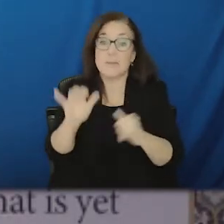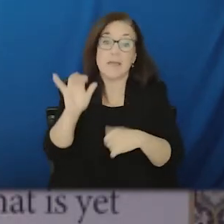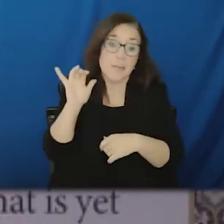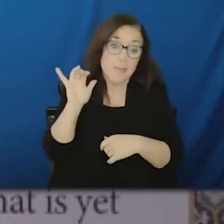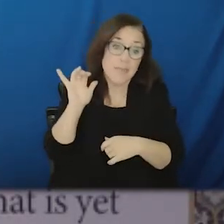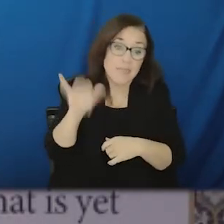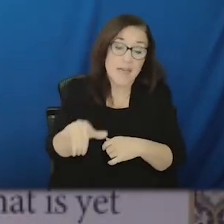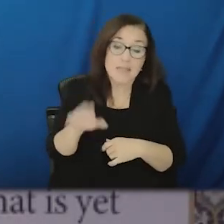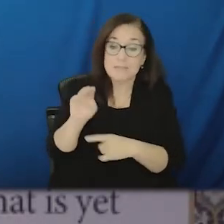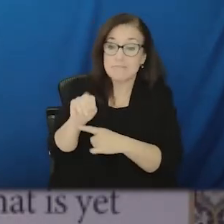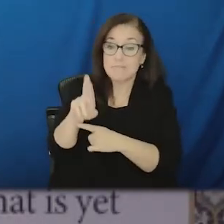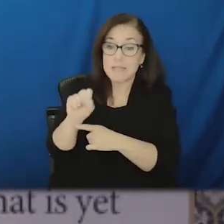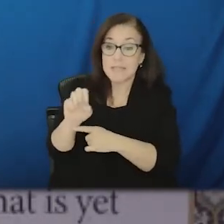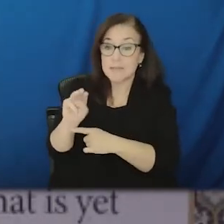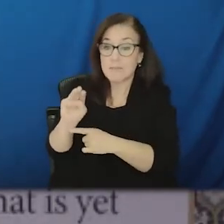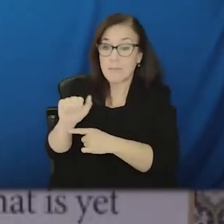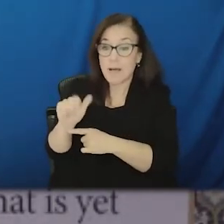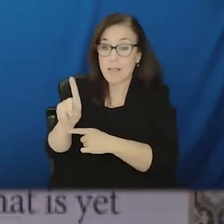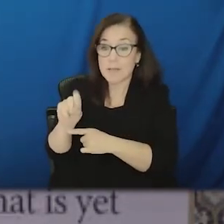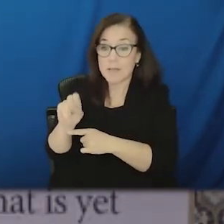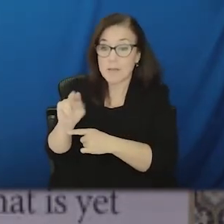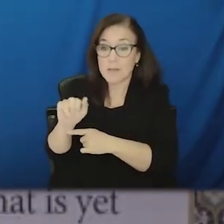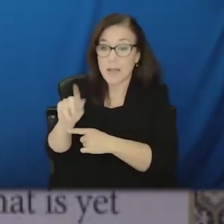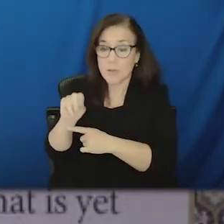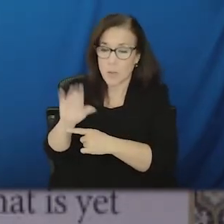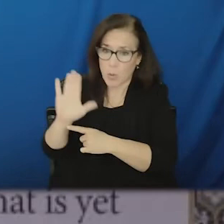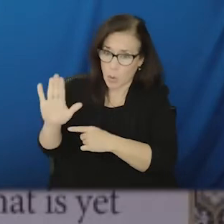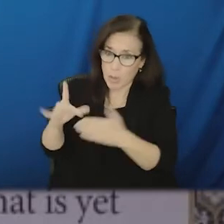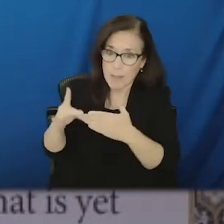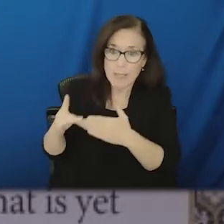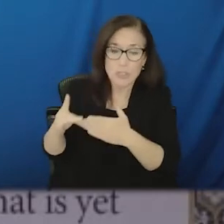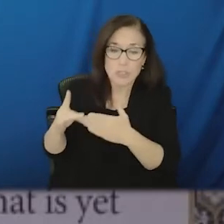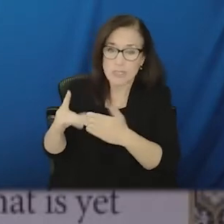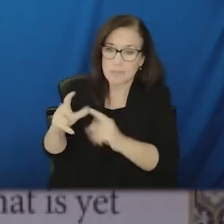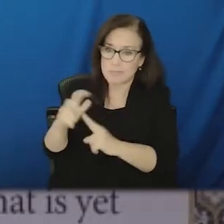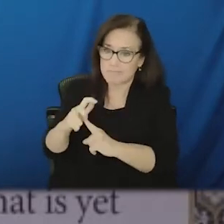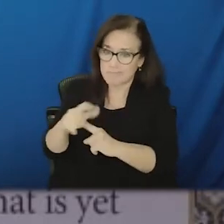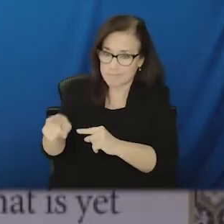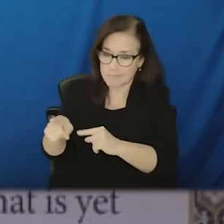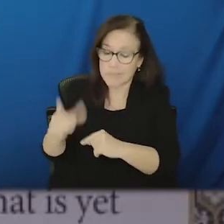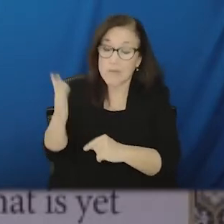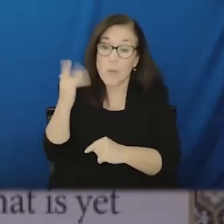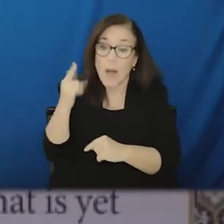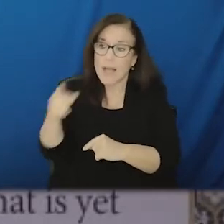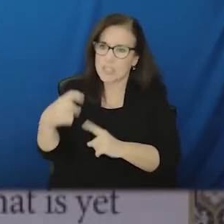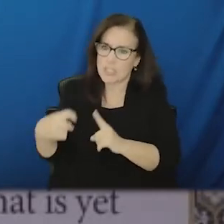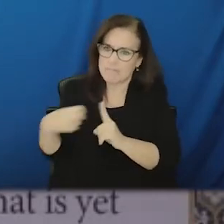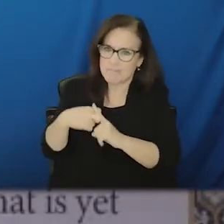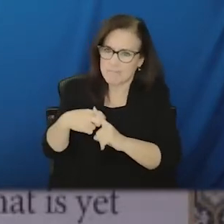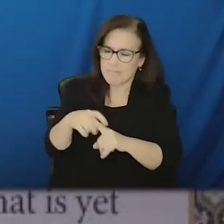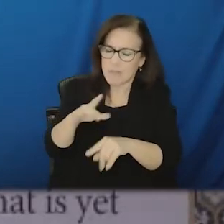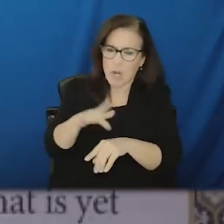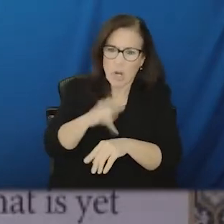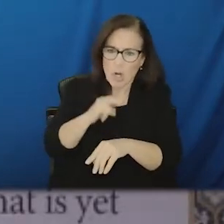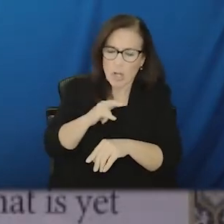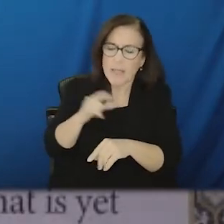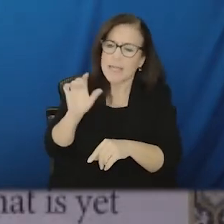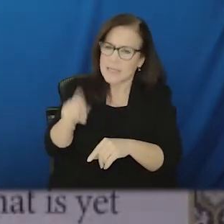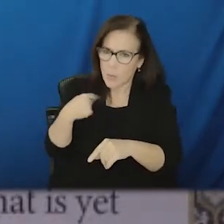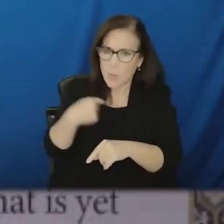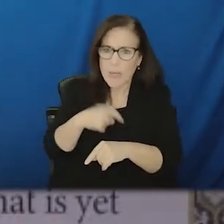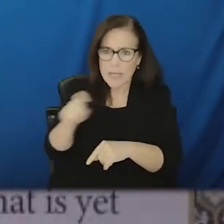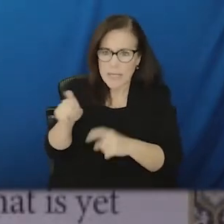Maldonado's leadership, because she talked to me early on about the need to be in charge of those people who